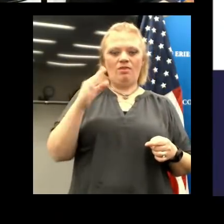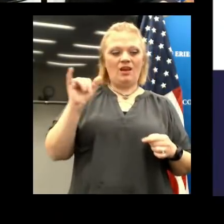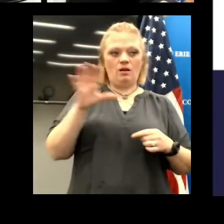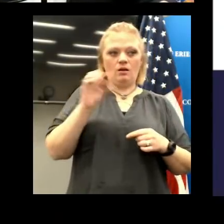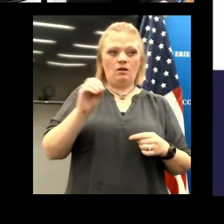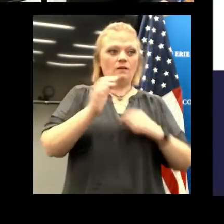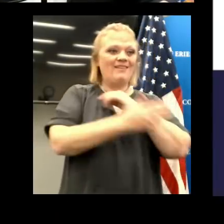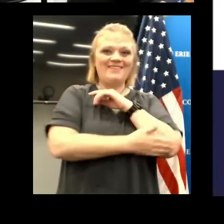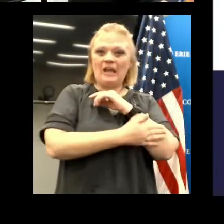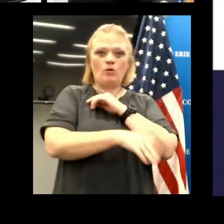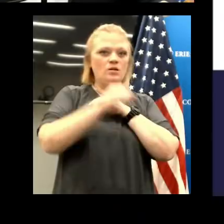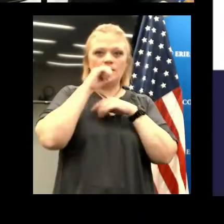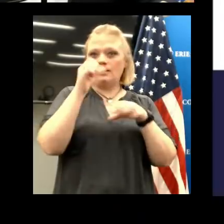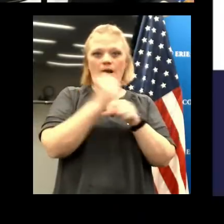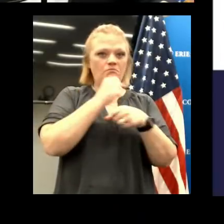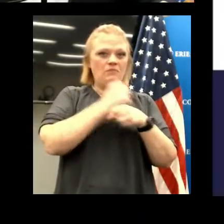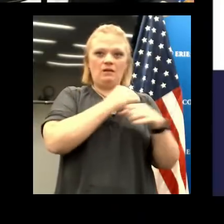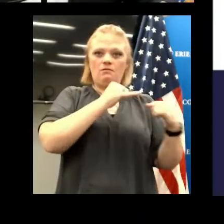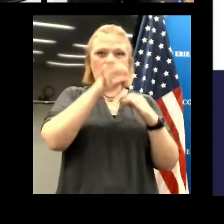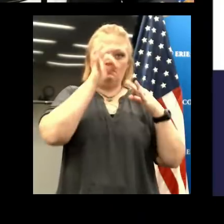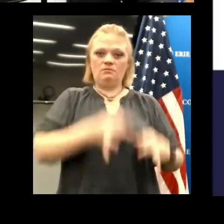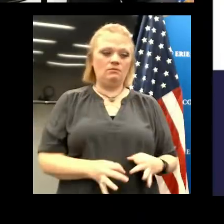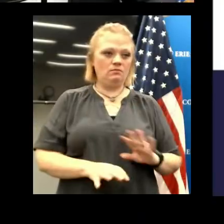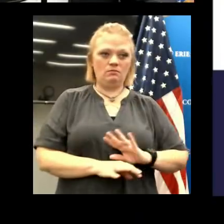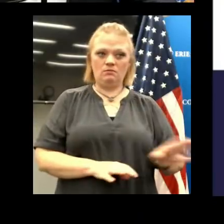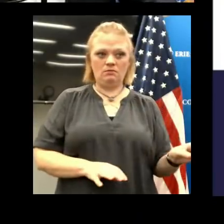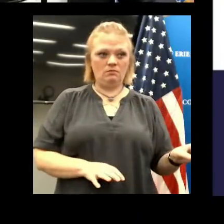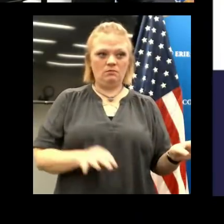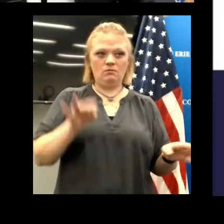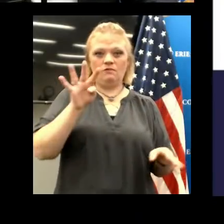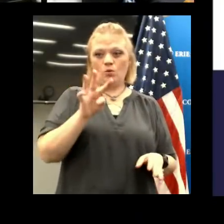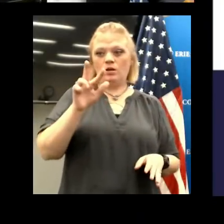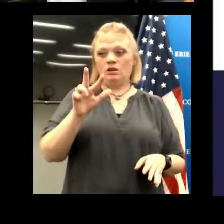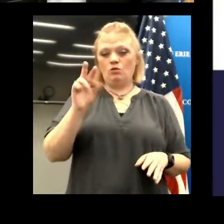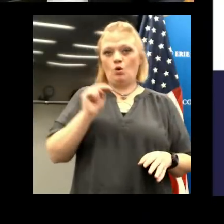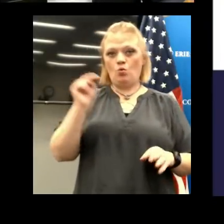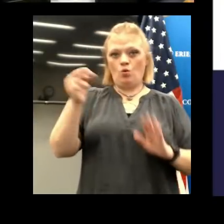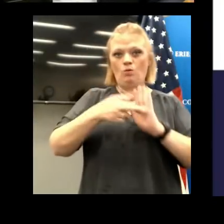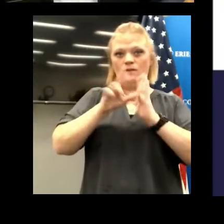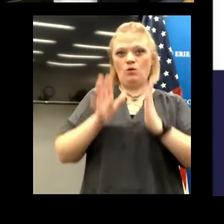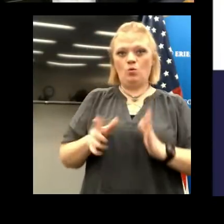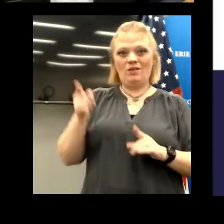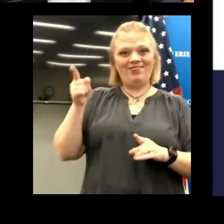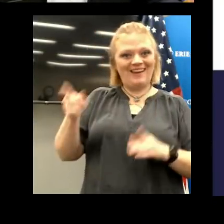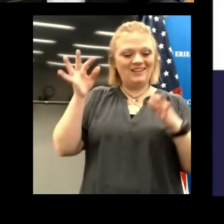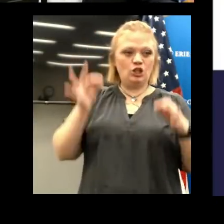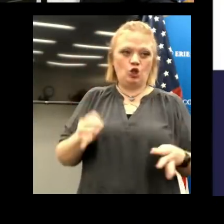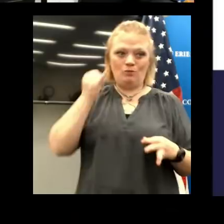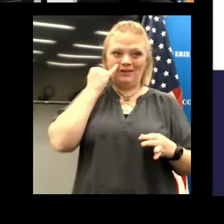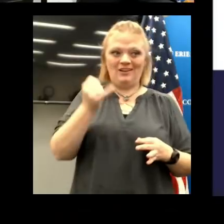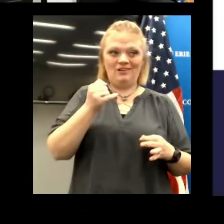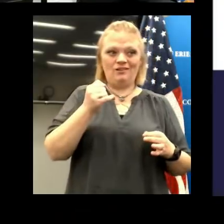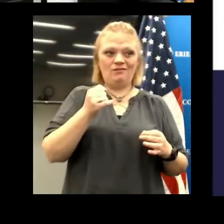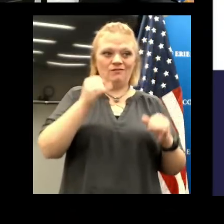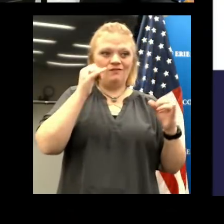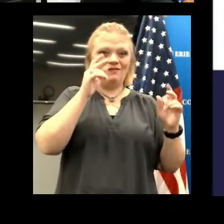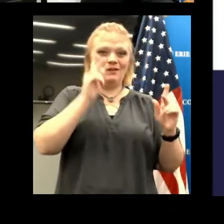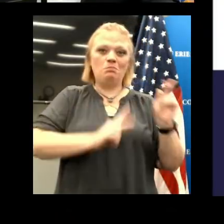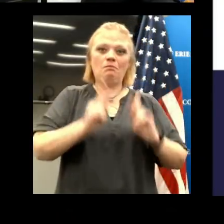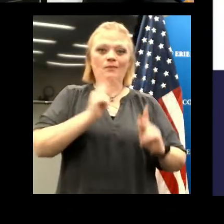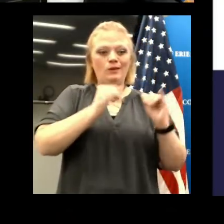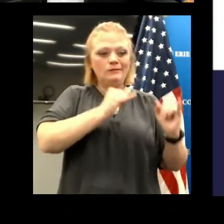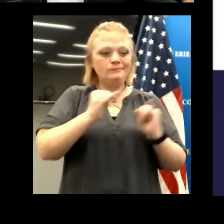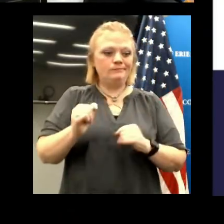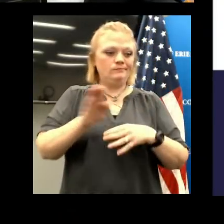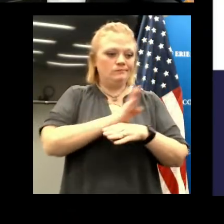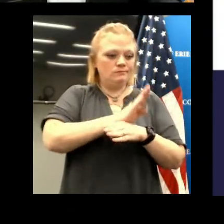not be making individualized decisions. 43 North reviewers will be going through to determine actually if the individuals qualify, if the